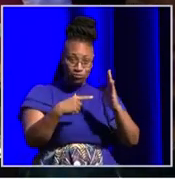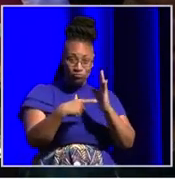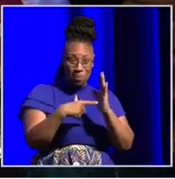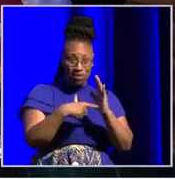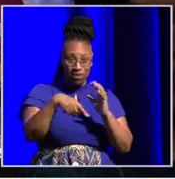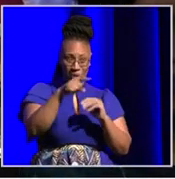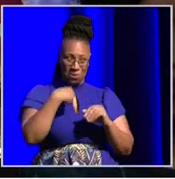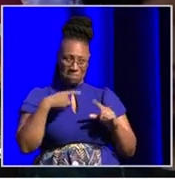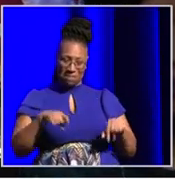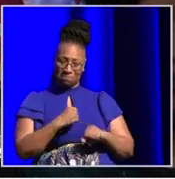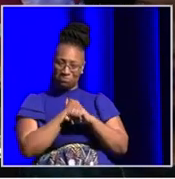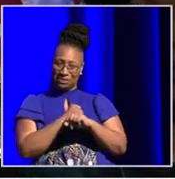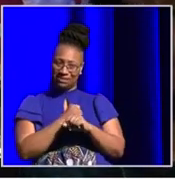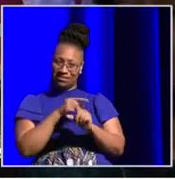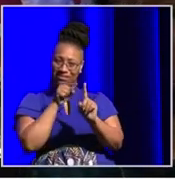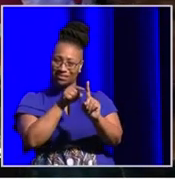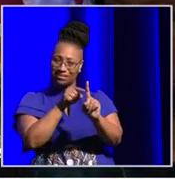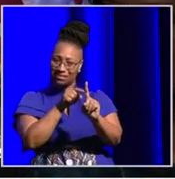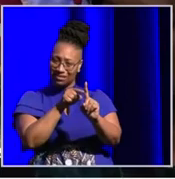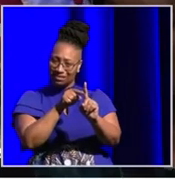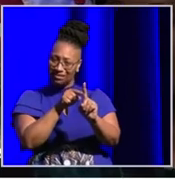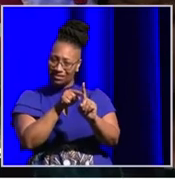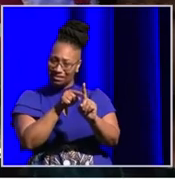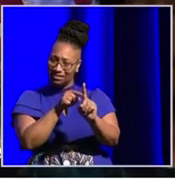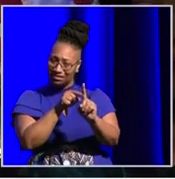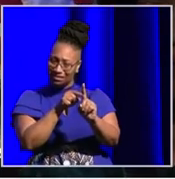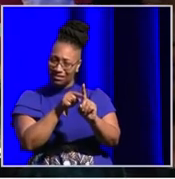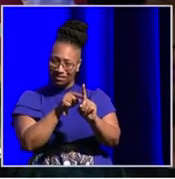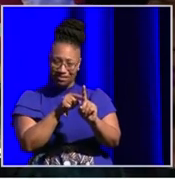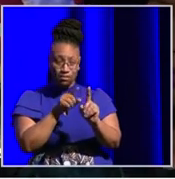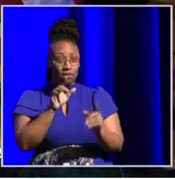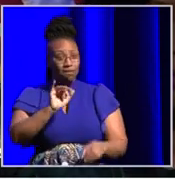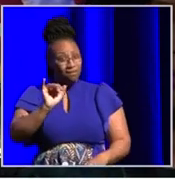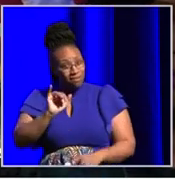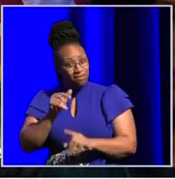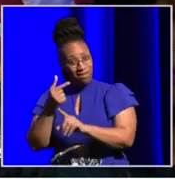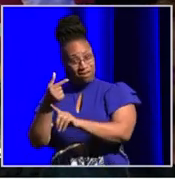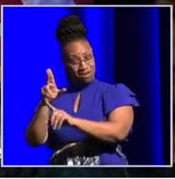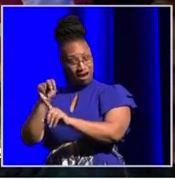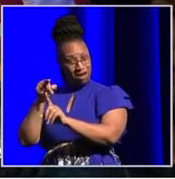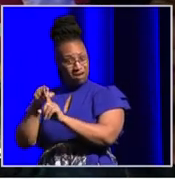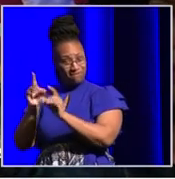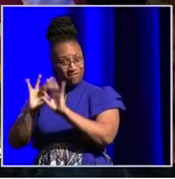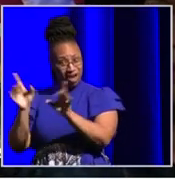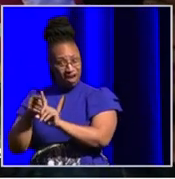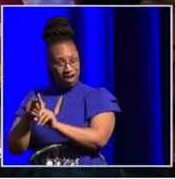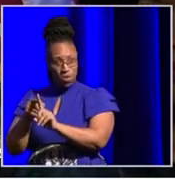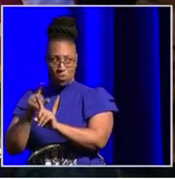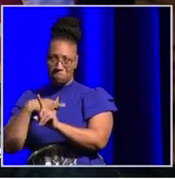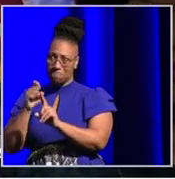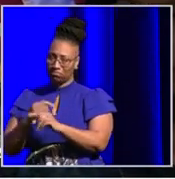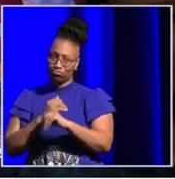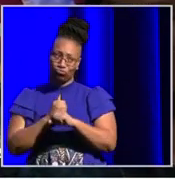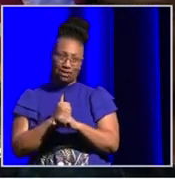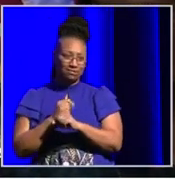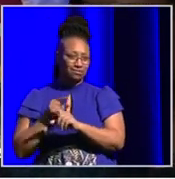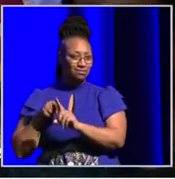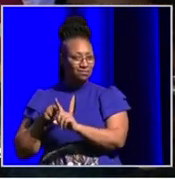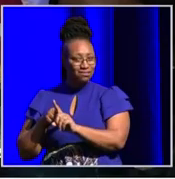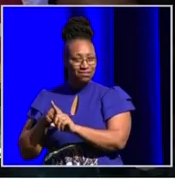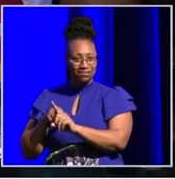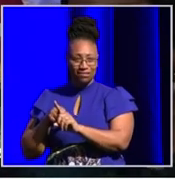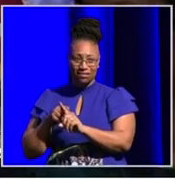prevention initiatives and public safety services, and protect the environment, improving